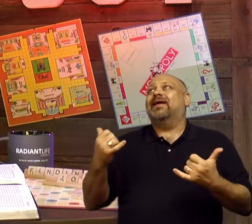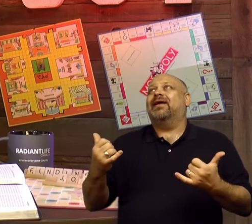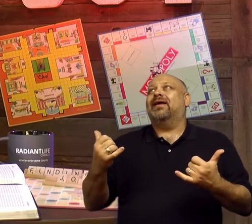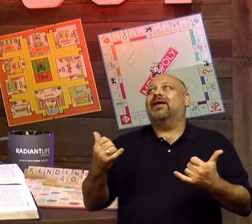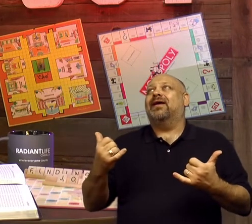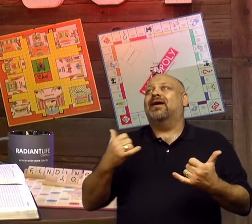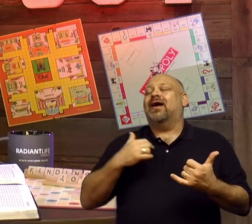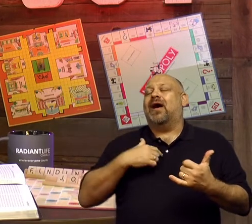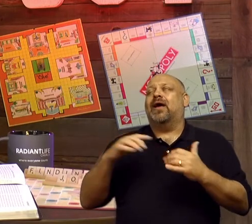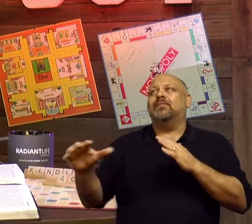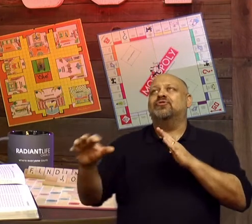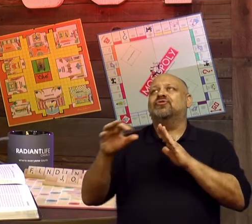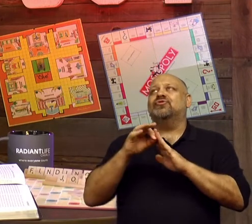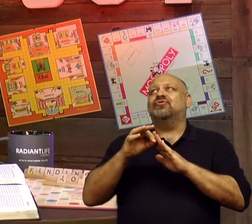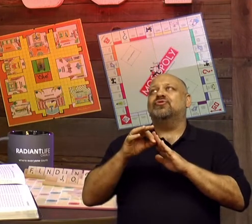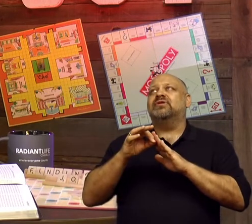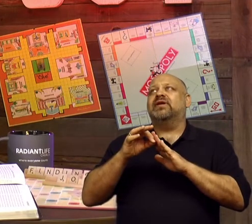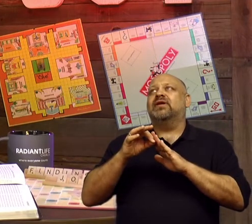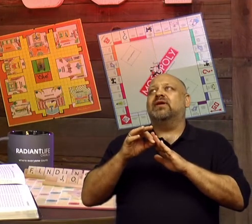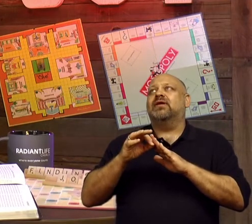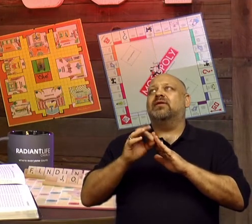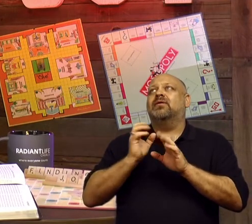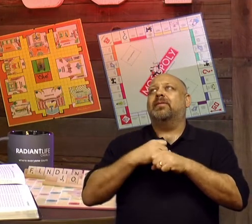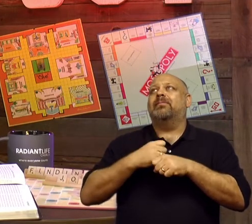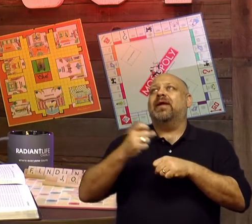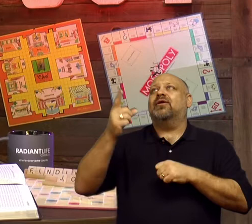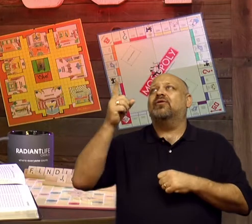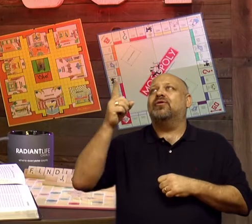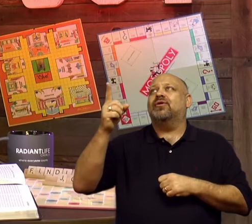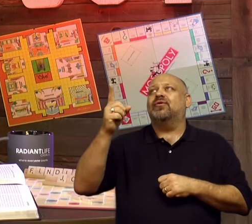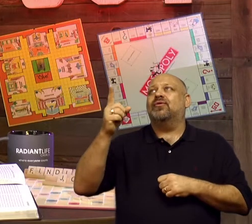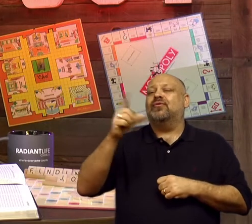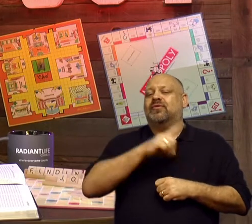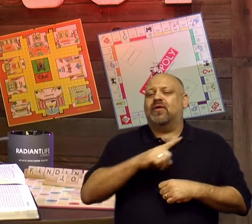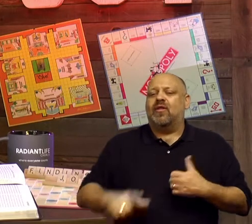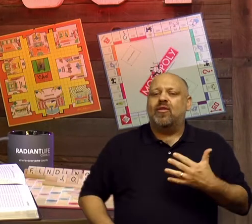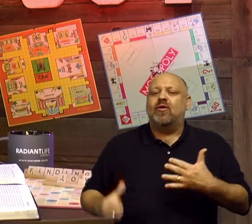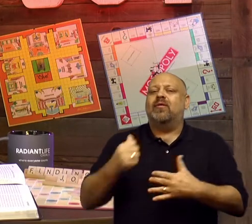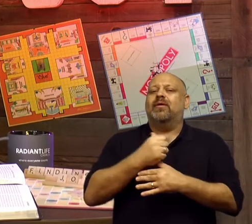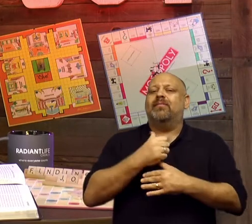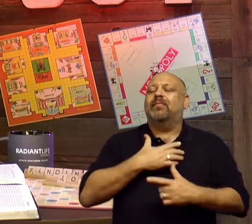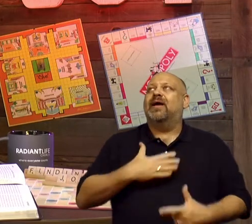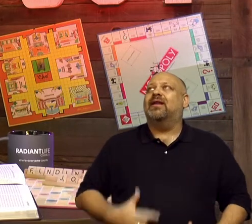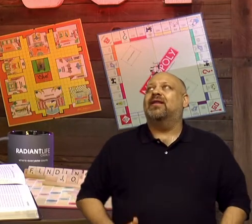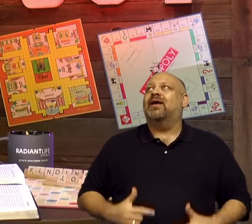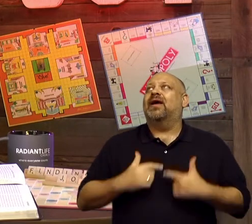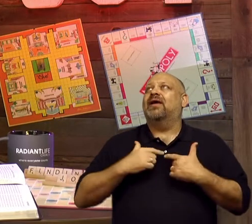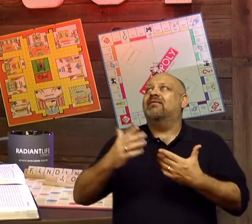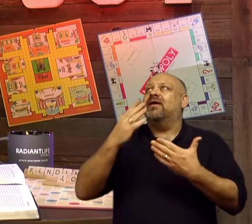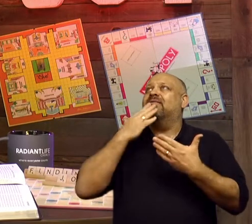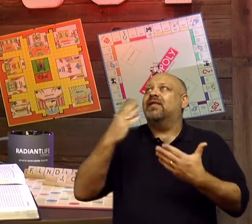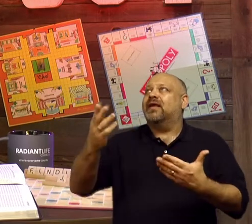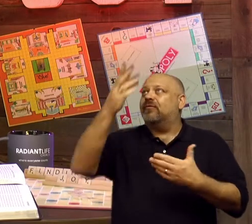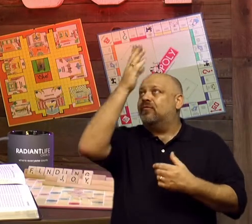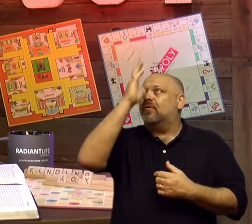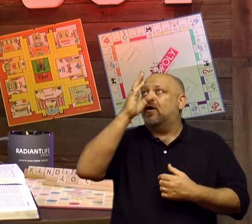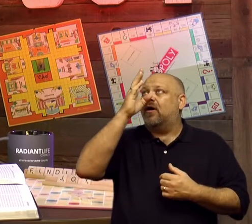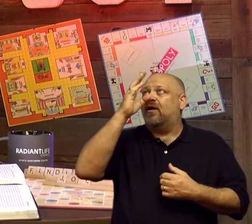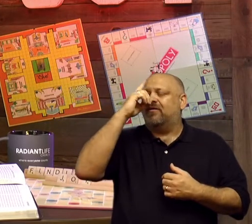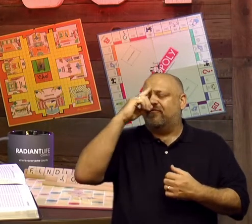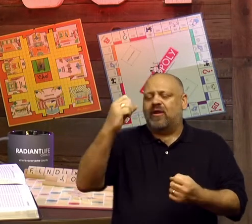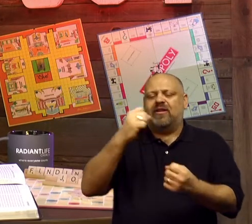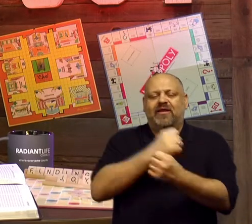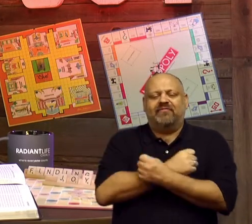so today, I am choosing to make you the Lord of my life. Thank you,